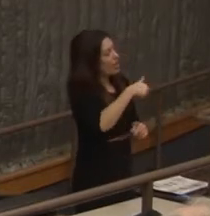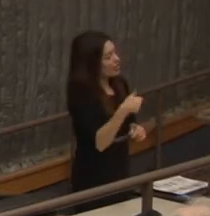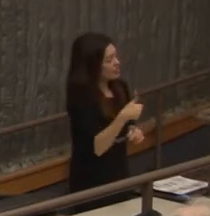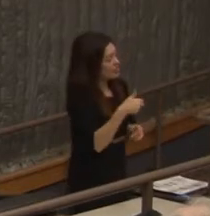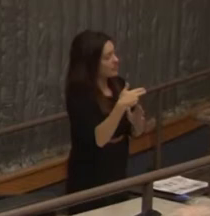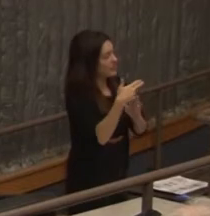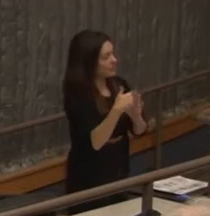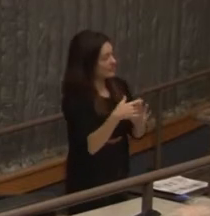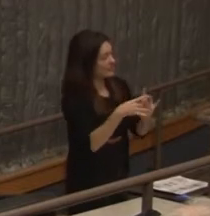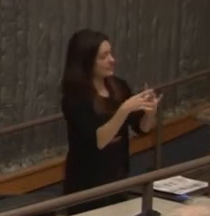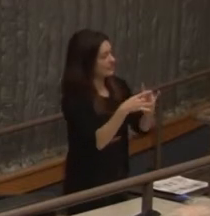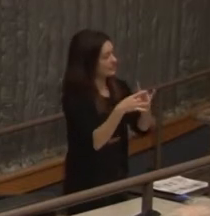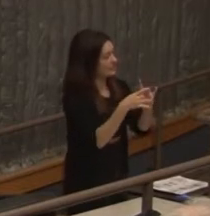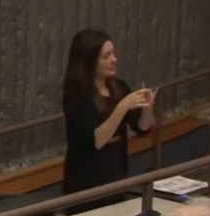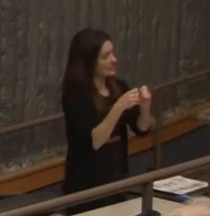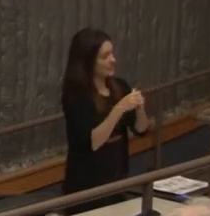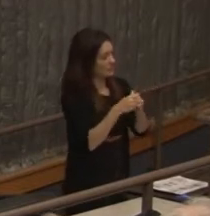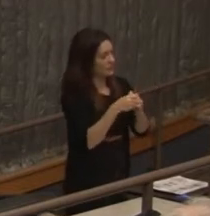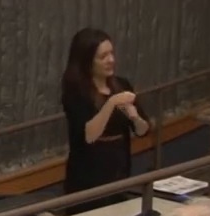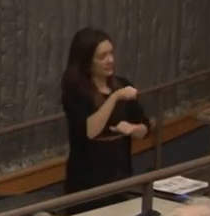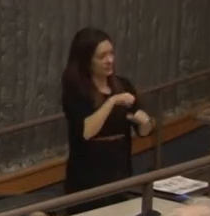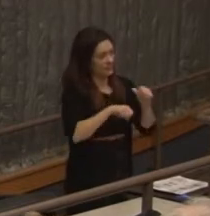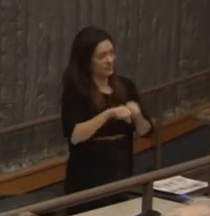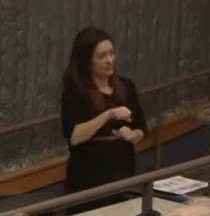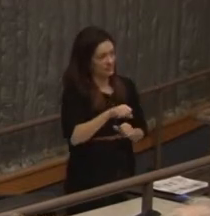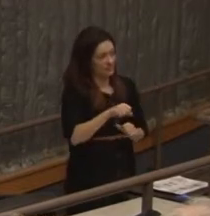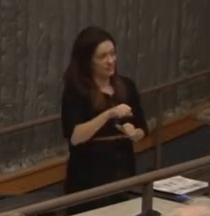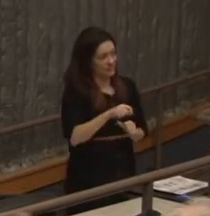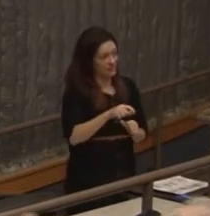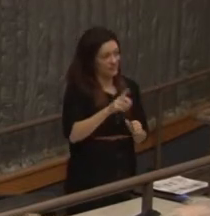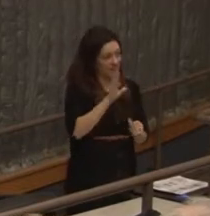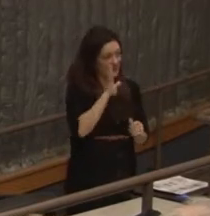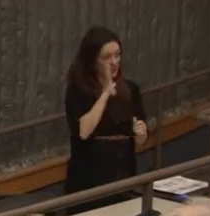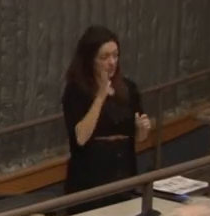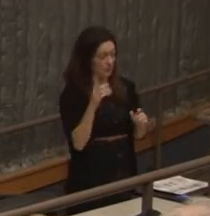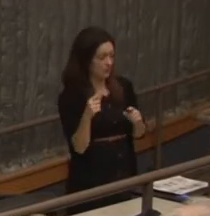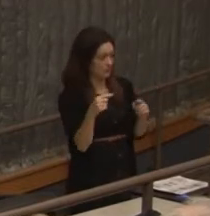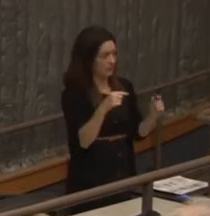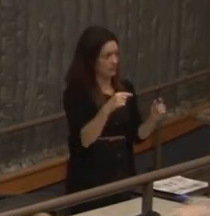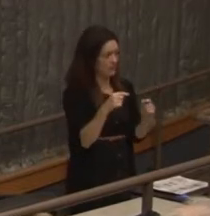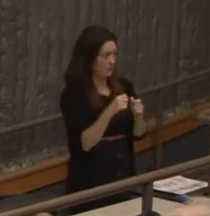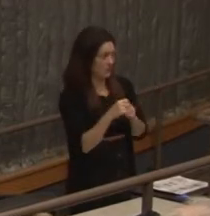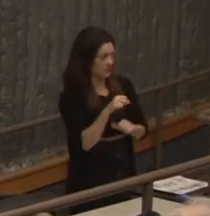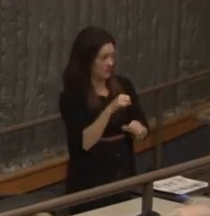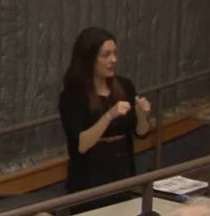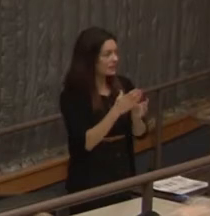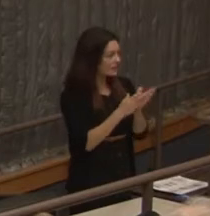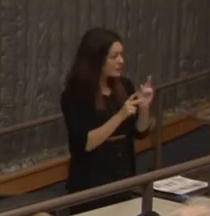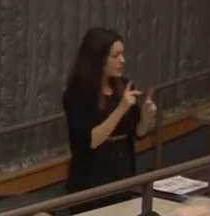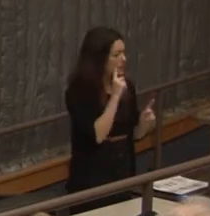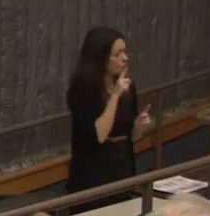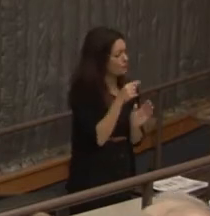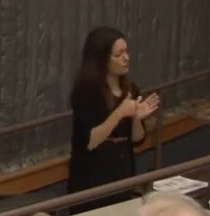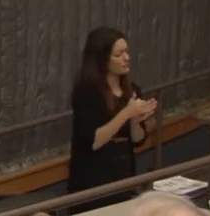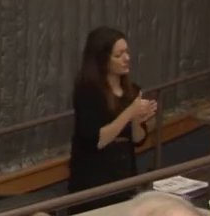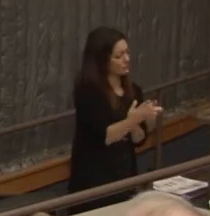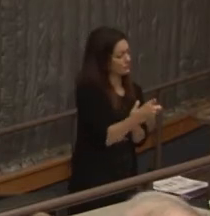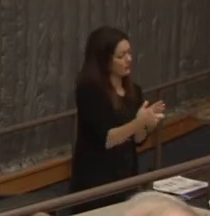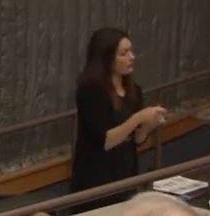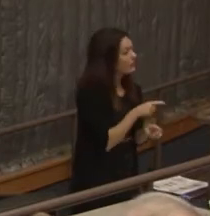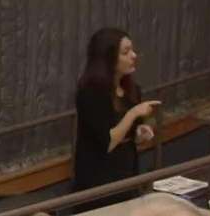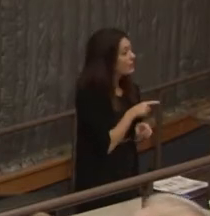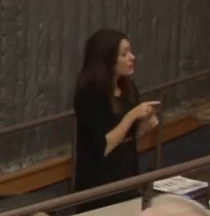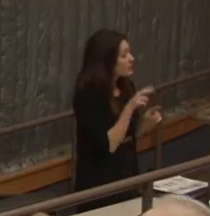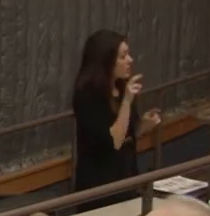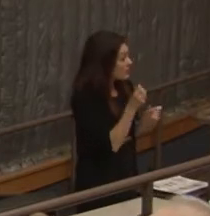similar imagery, but we are forced to see it in a different way. Some people think he repeats himself, but you know,